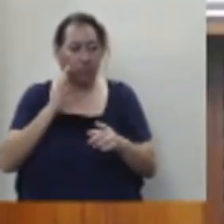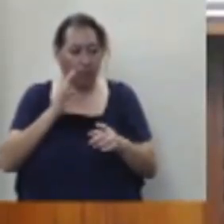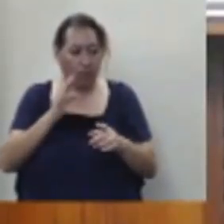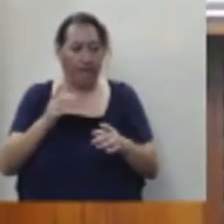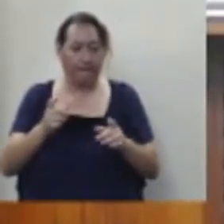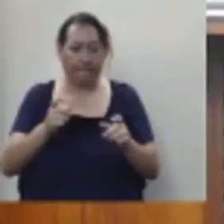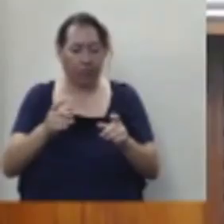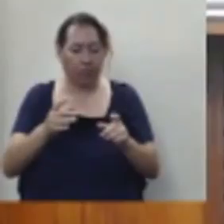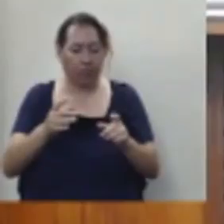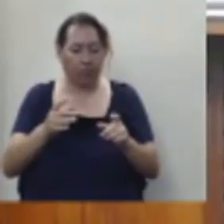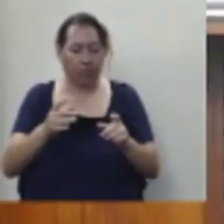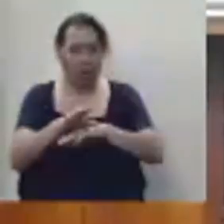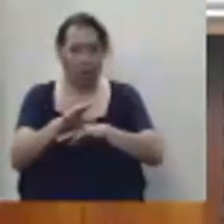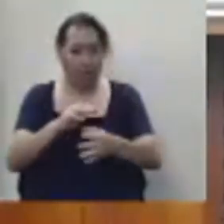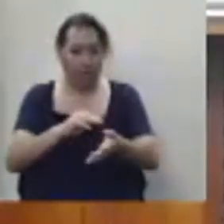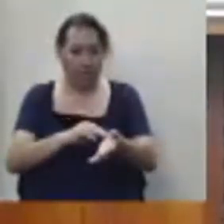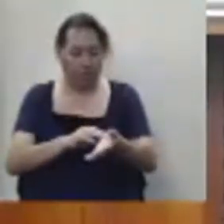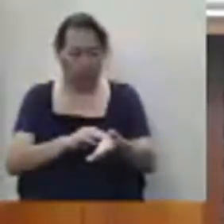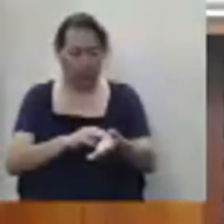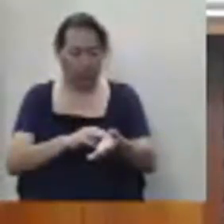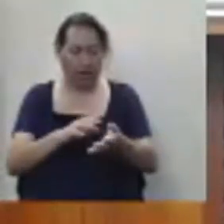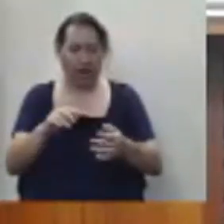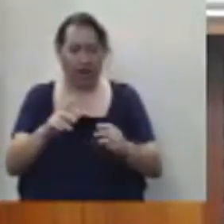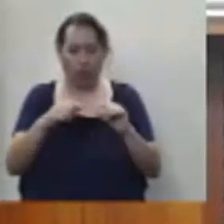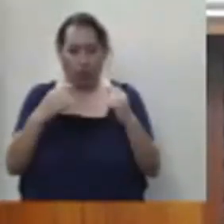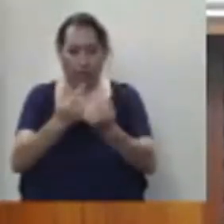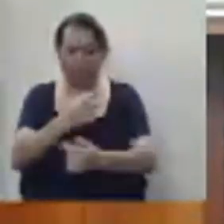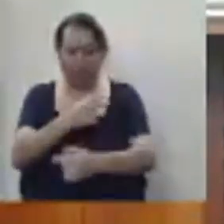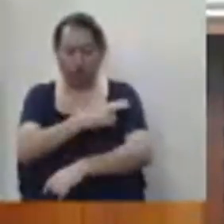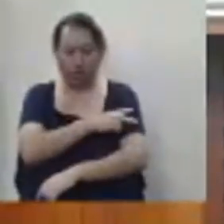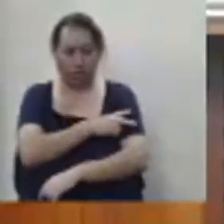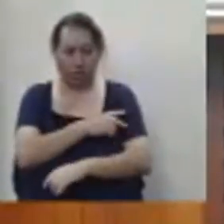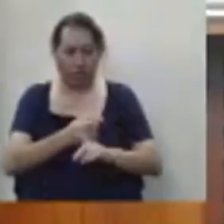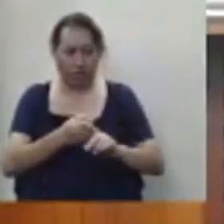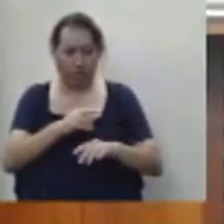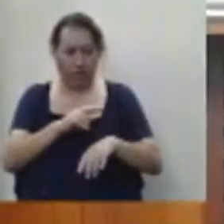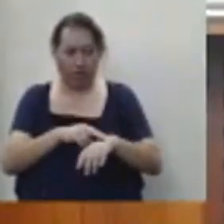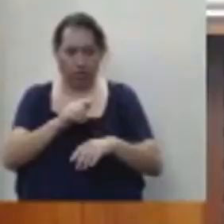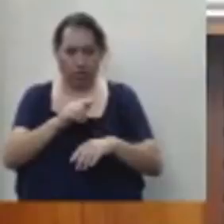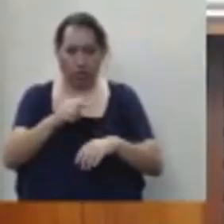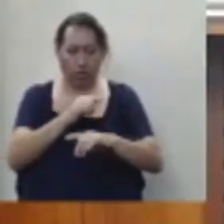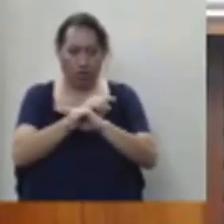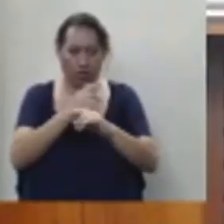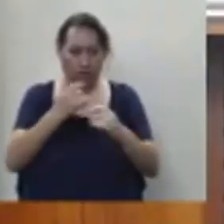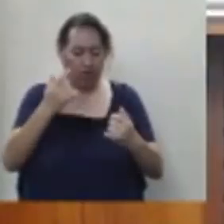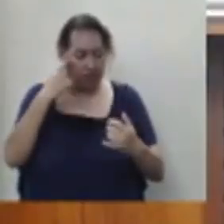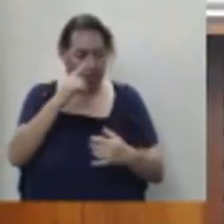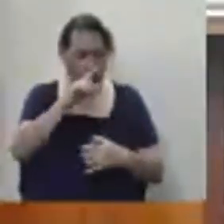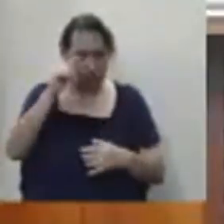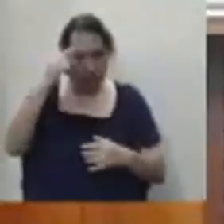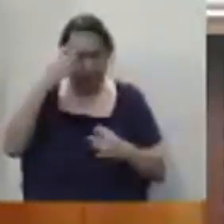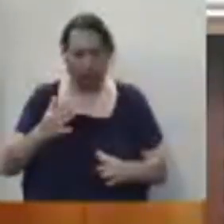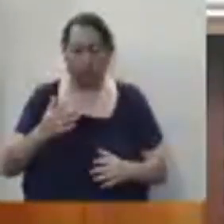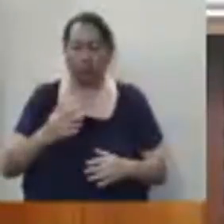and Logistics with the Physicians Advisory Group. And now the Governor for her remarks. Thank you,